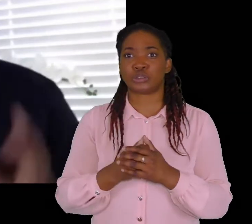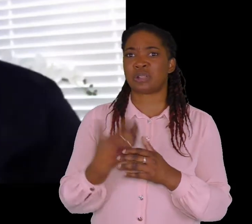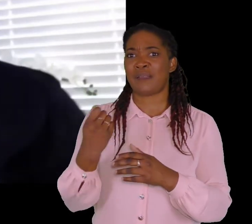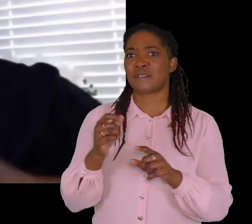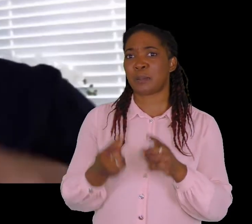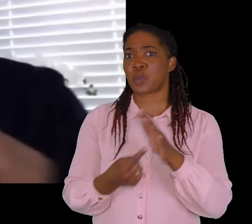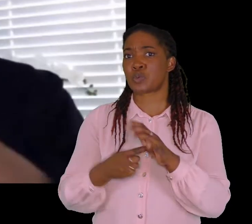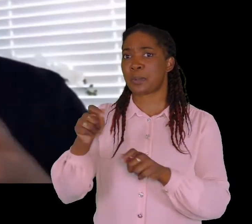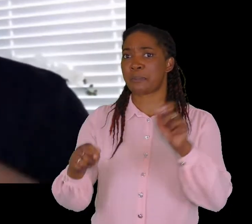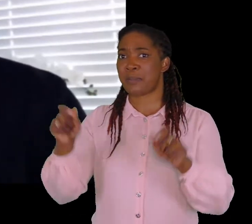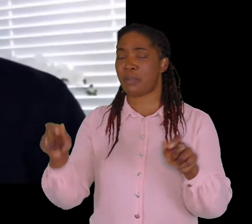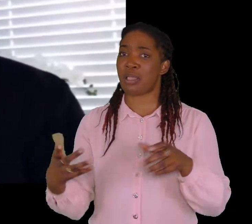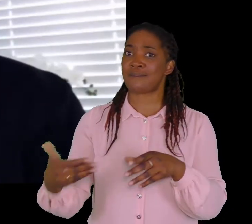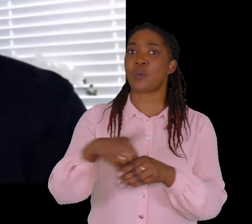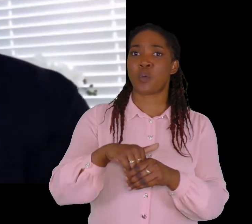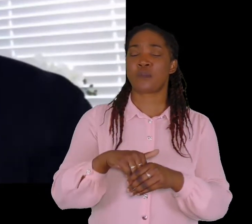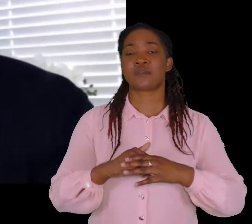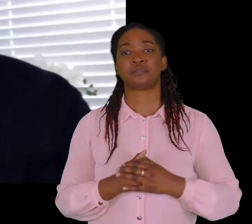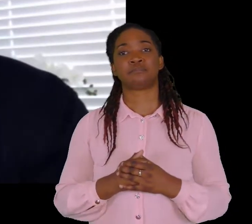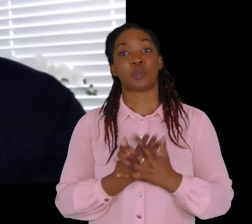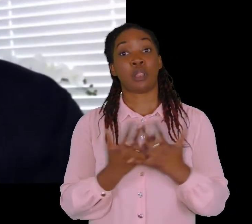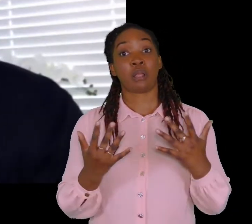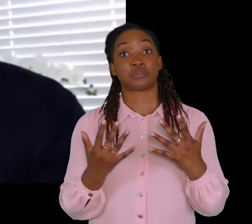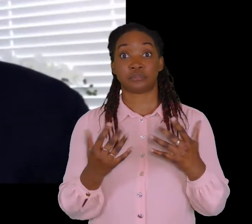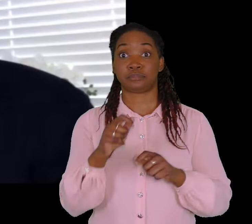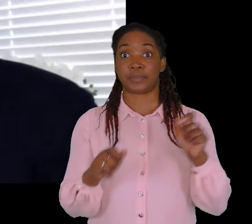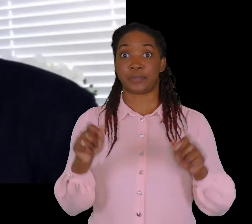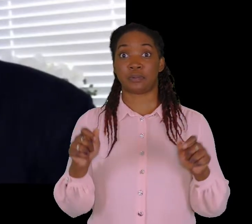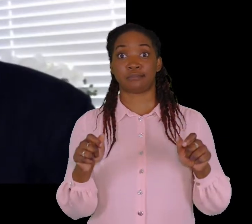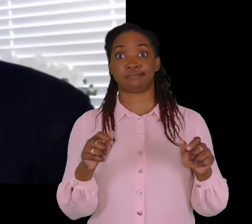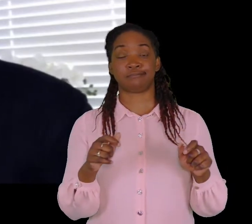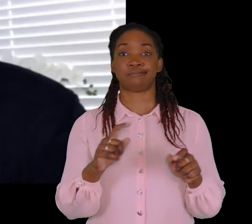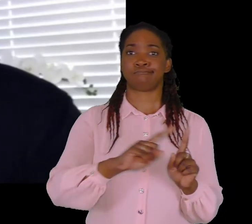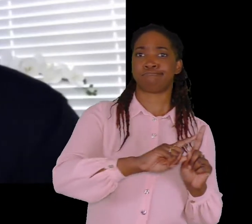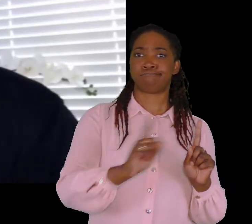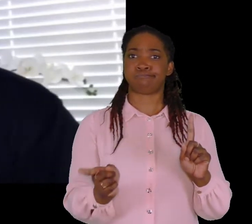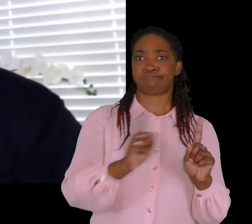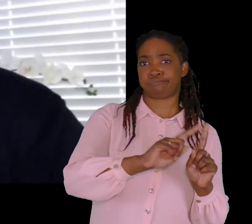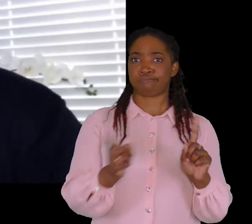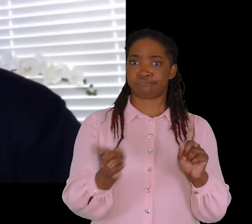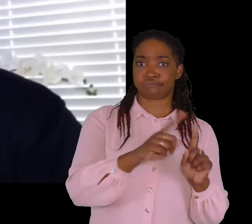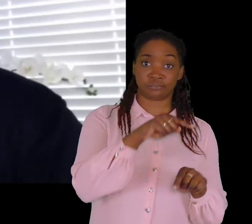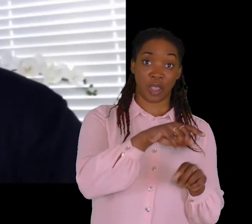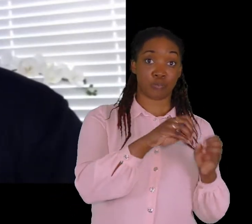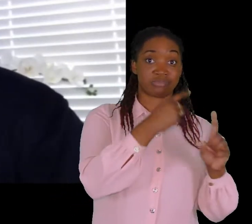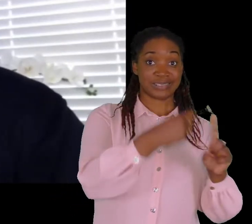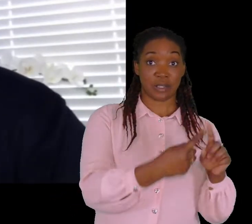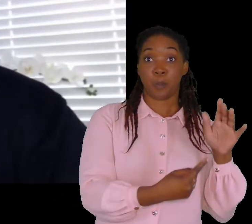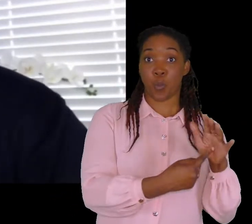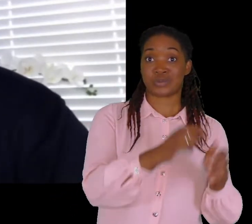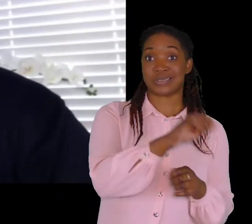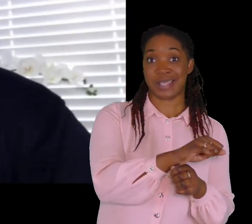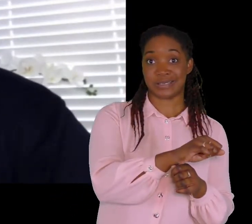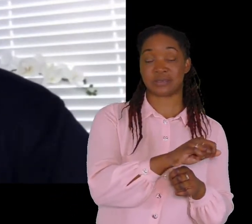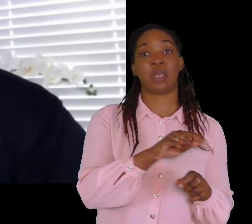of people sort of moved between those. So Brixton was, yes, very important, but so were certain areas in